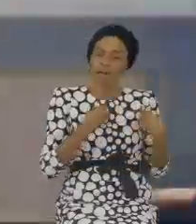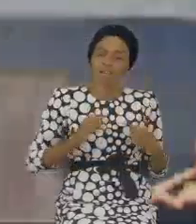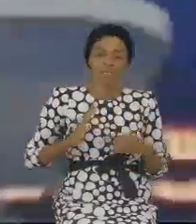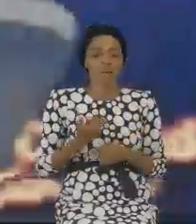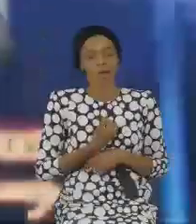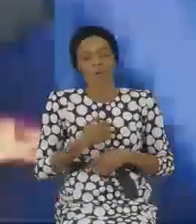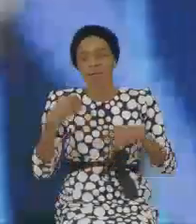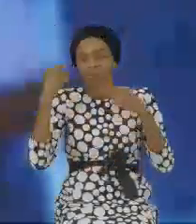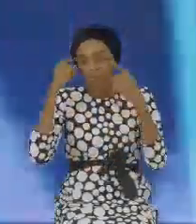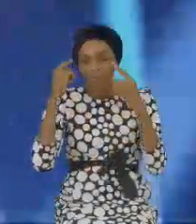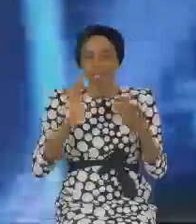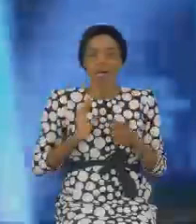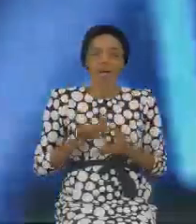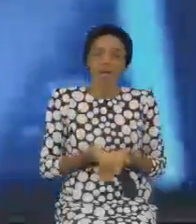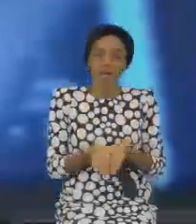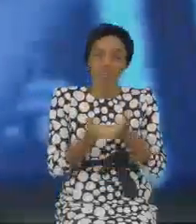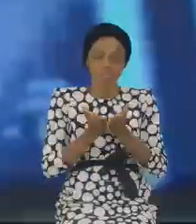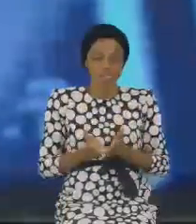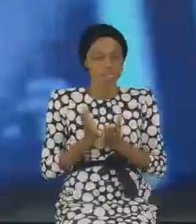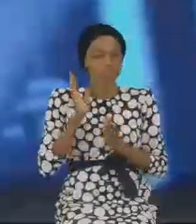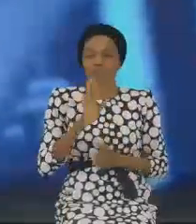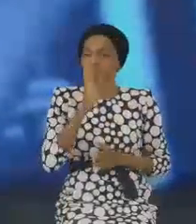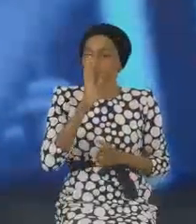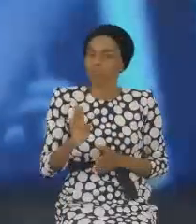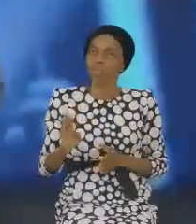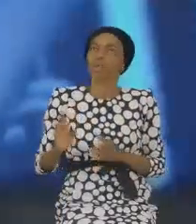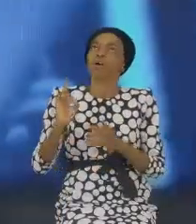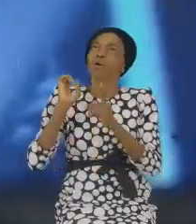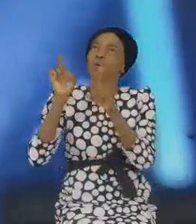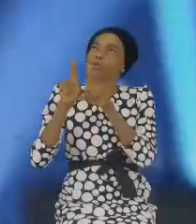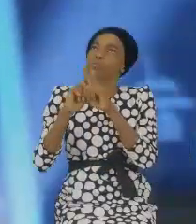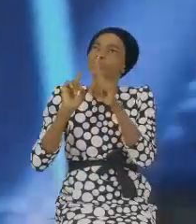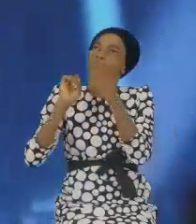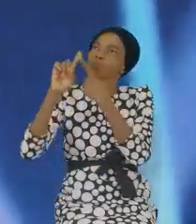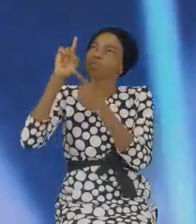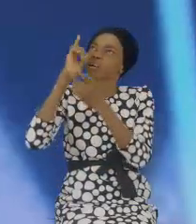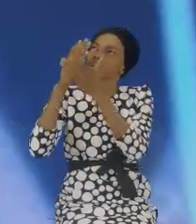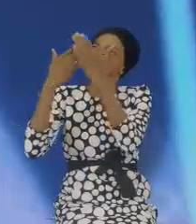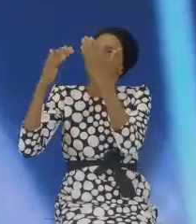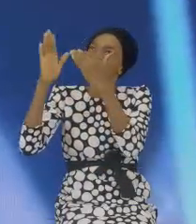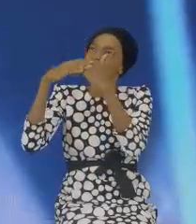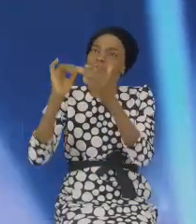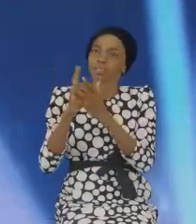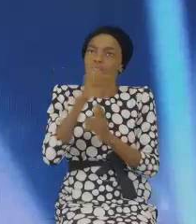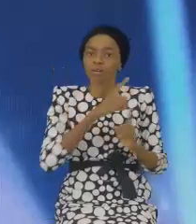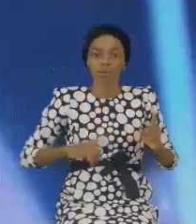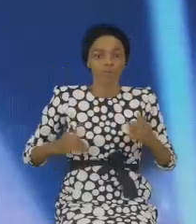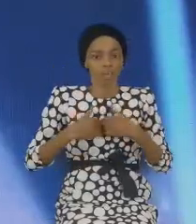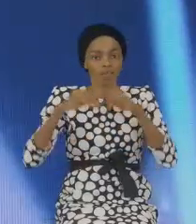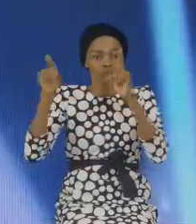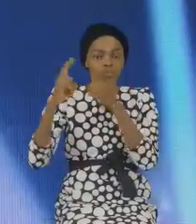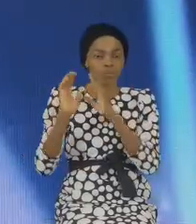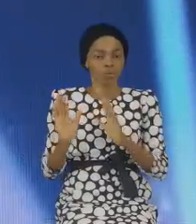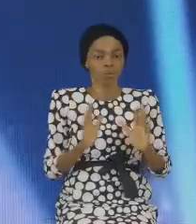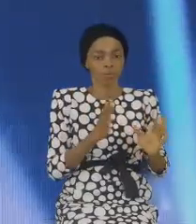intention, our drive shall always be towards that land that the Lord himself has gone to prepare. And Moses